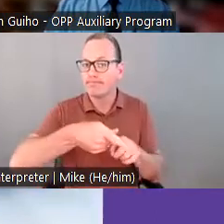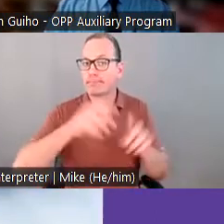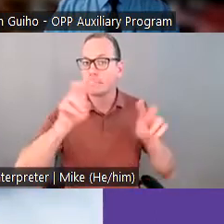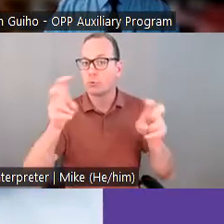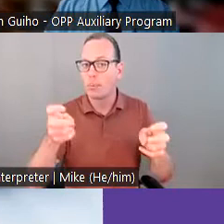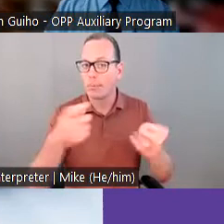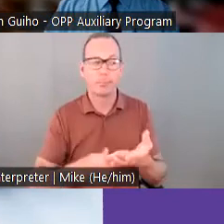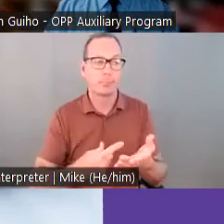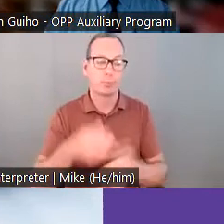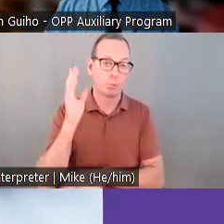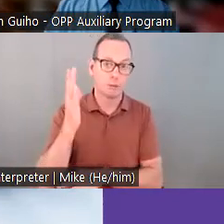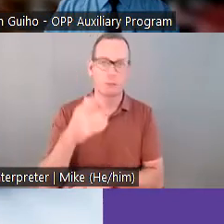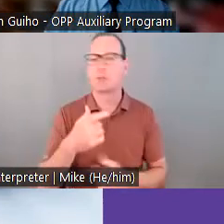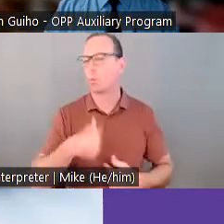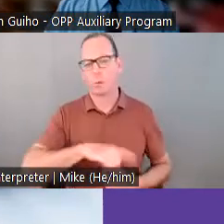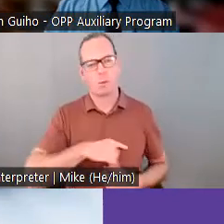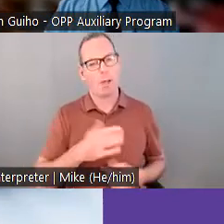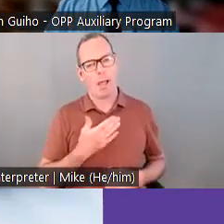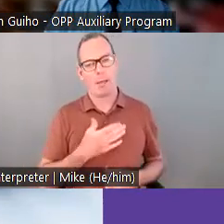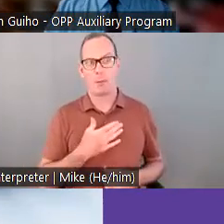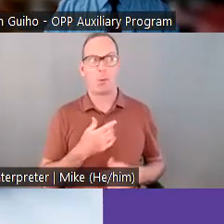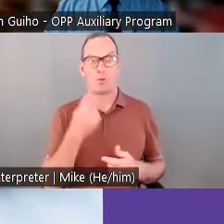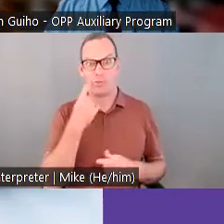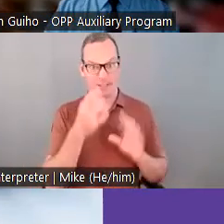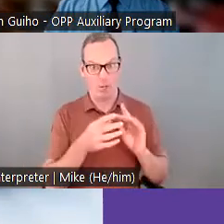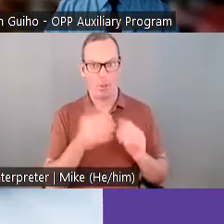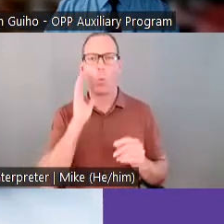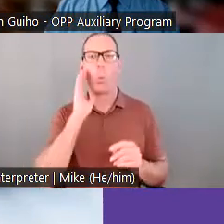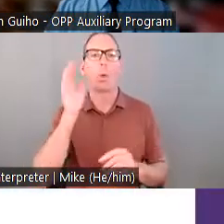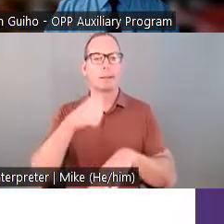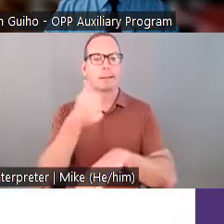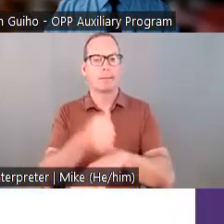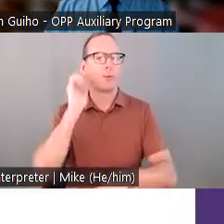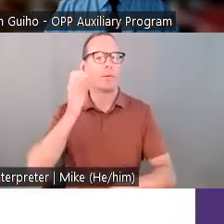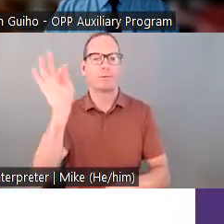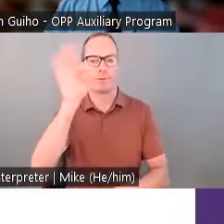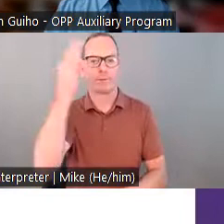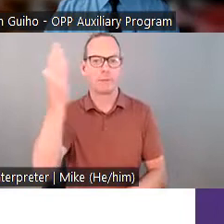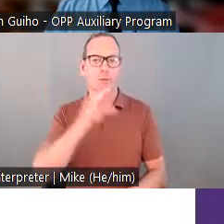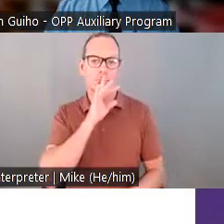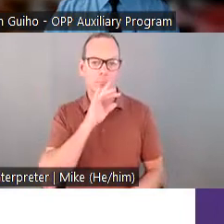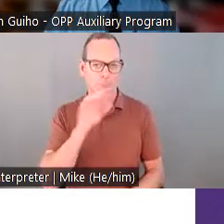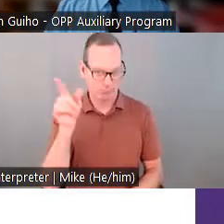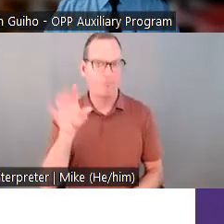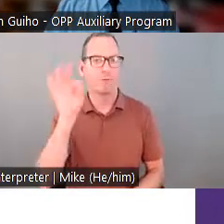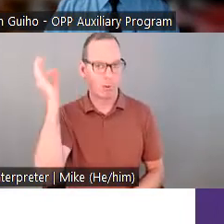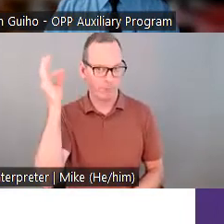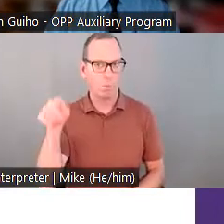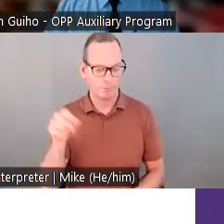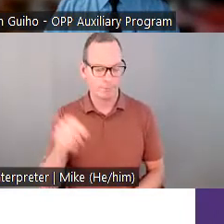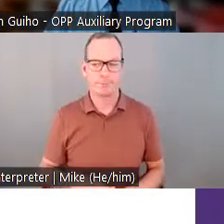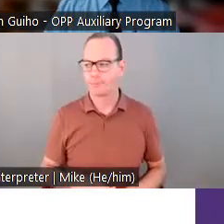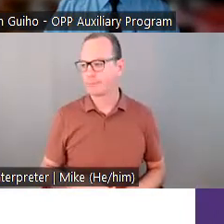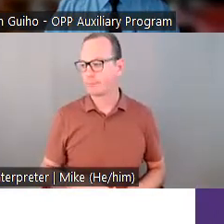to organize a Francophone session of this presentation as well for our stakeholders. And here's my